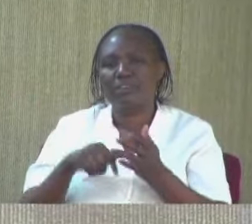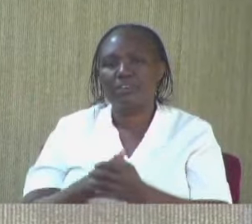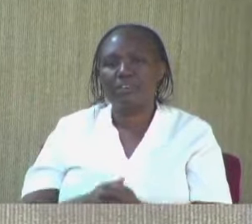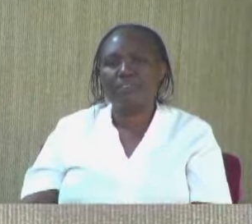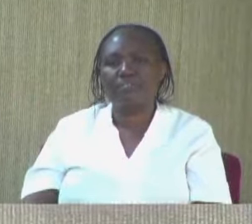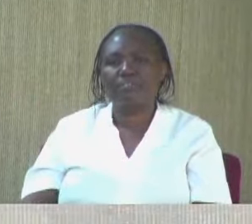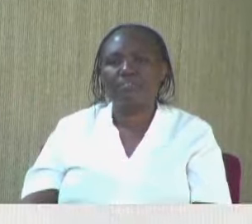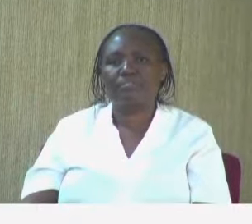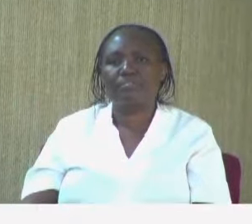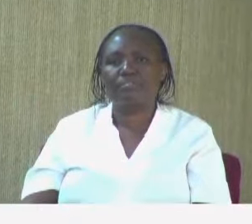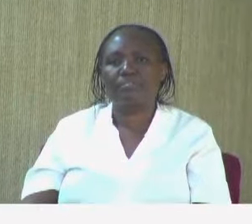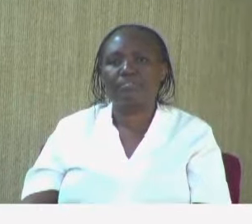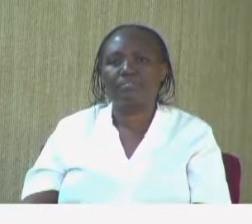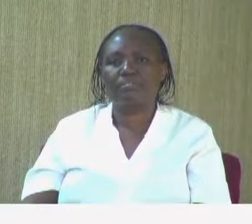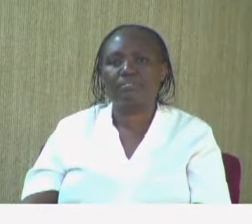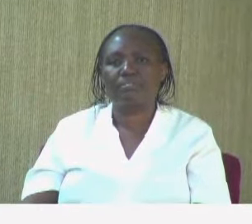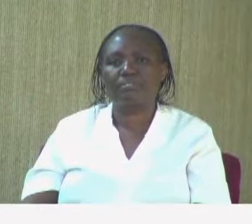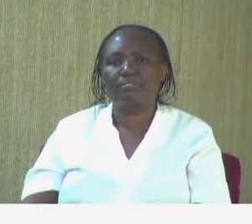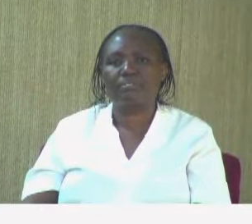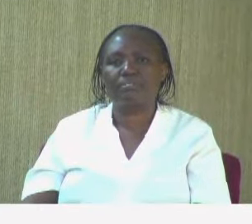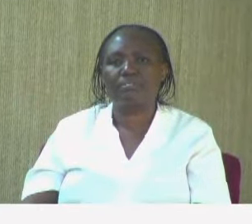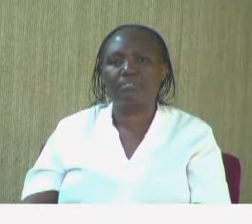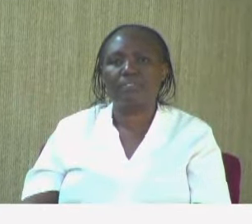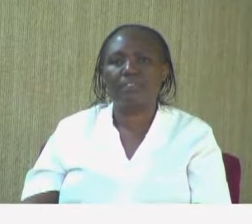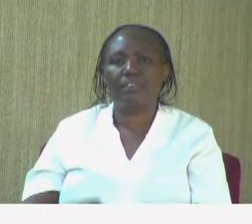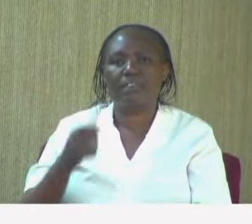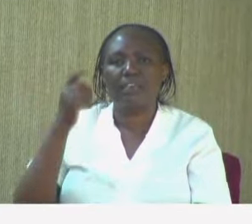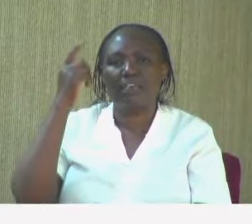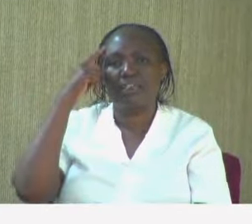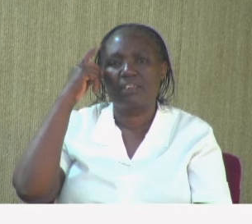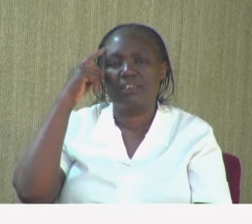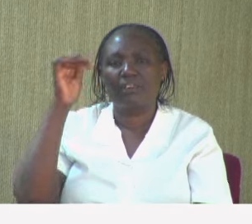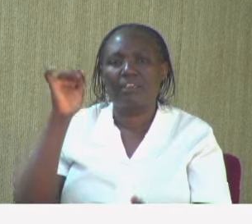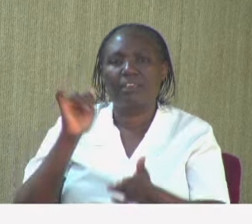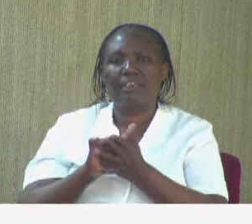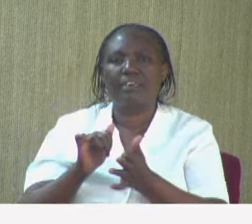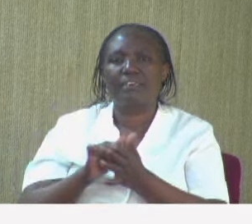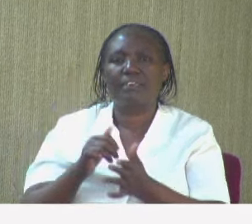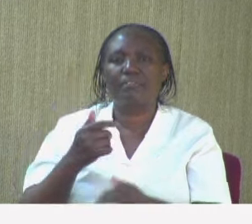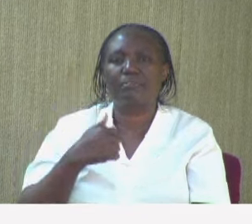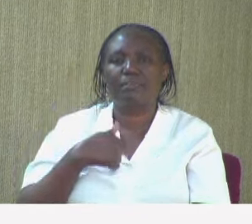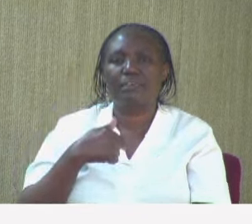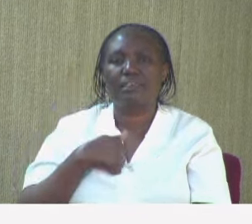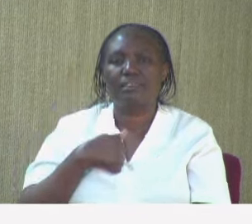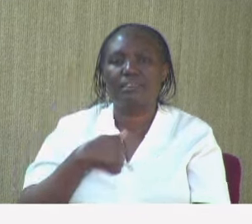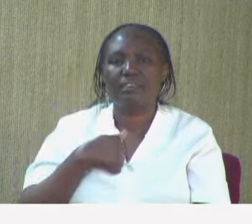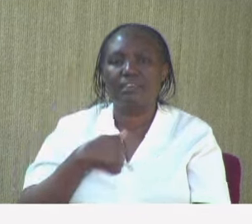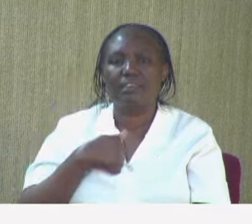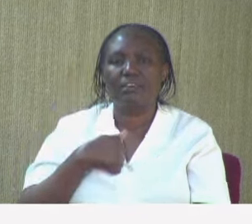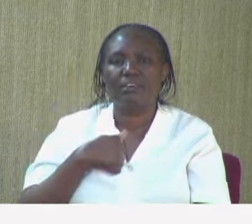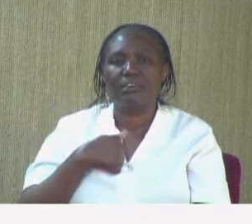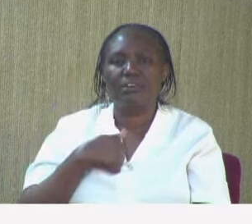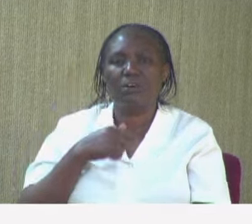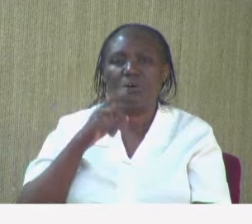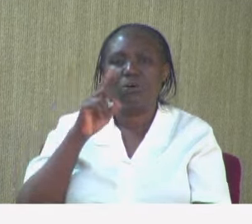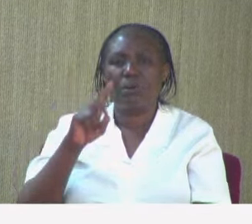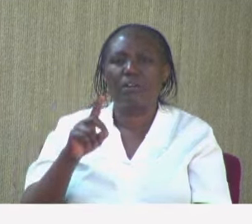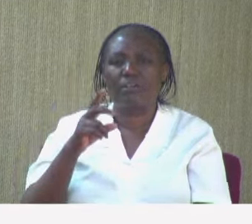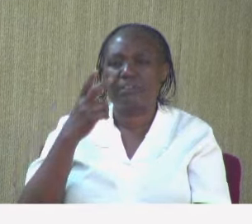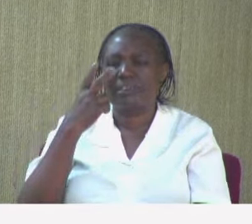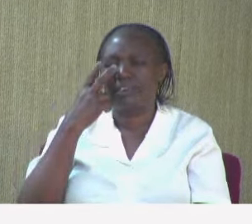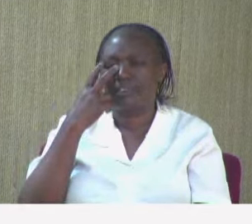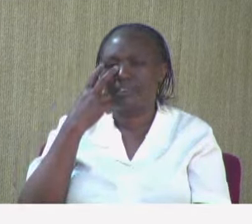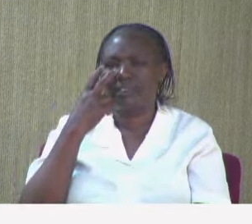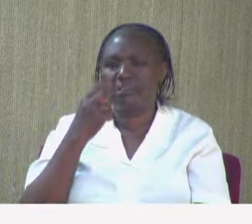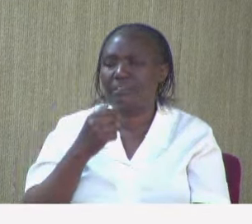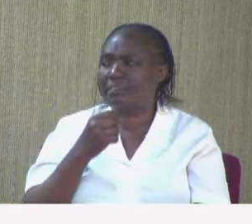manuscript 16. It says, they thought that I was what? That one of her visionary experiences,